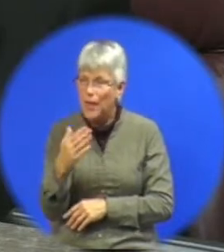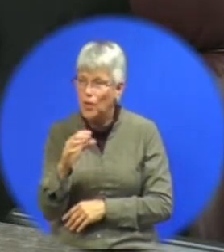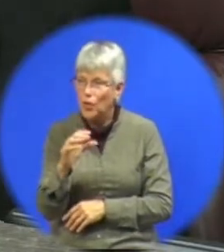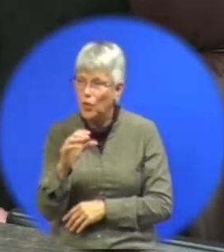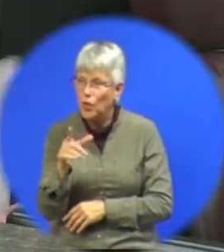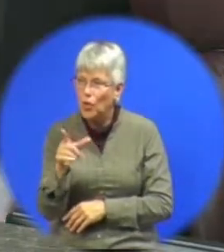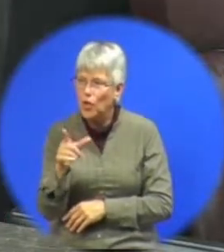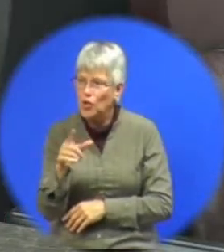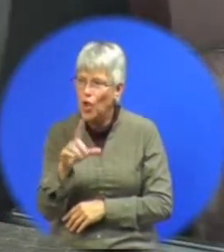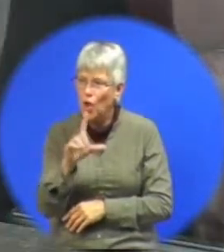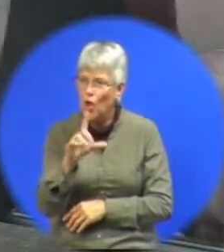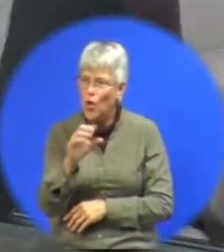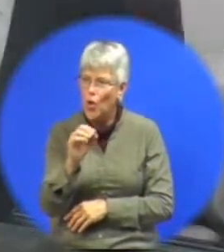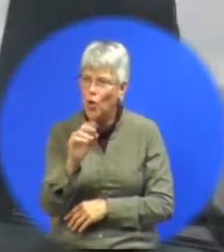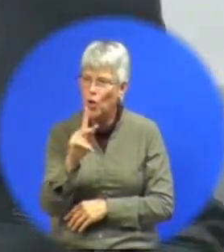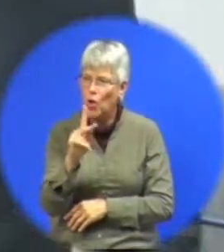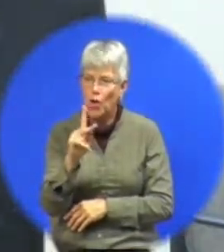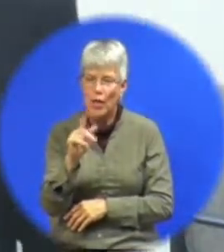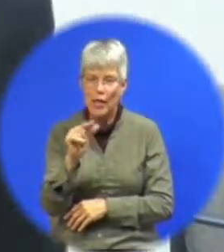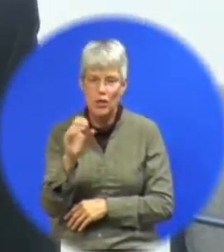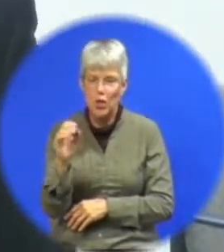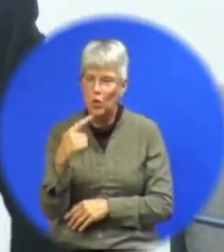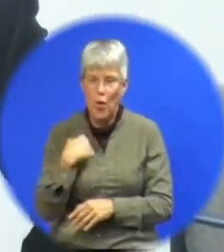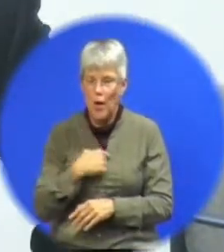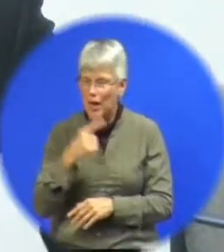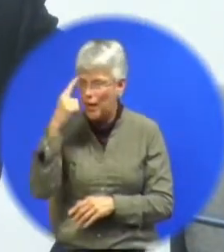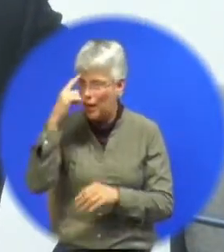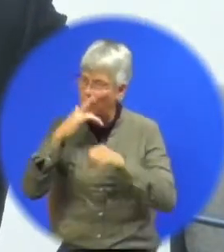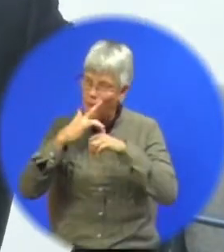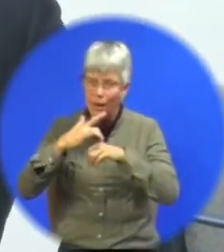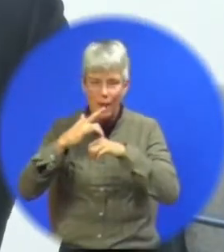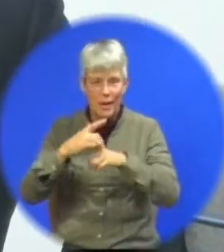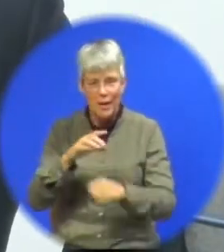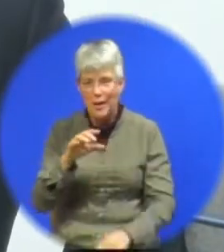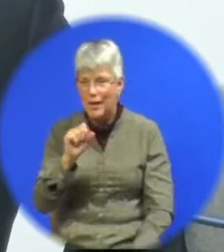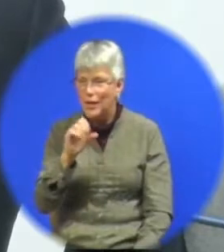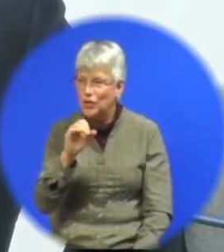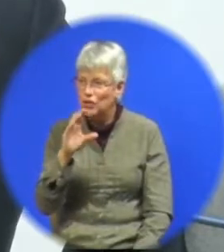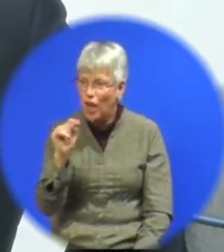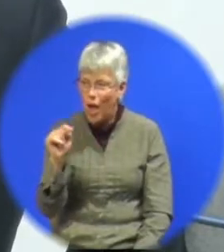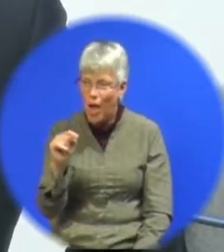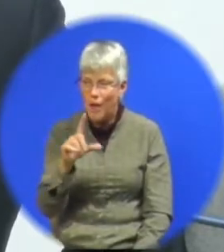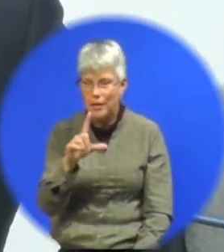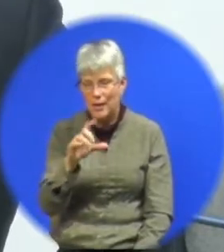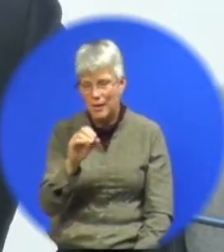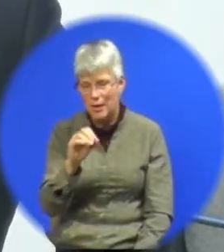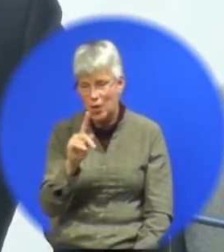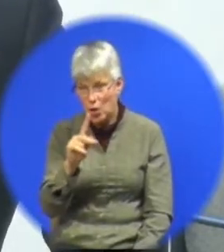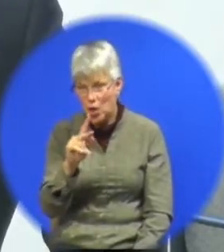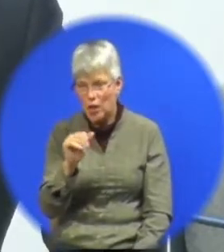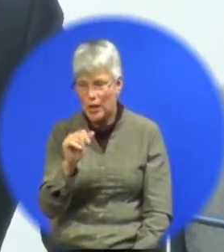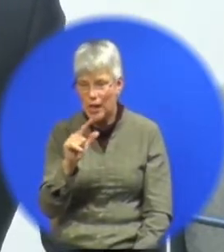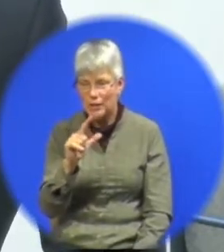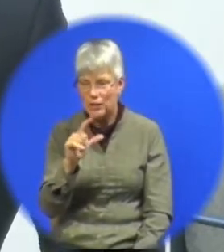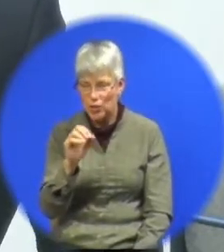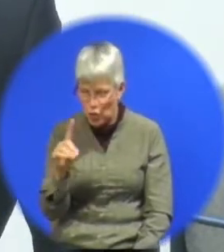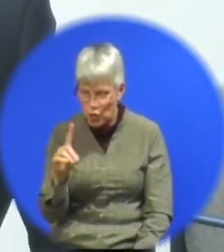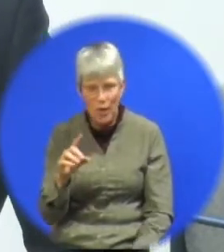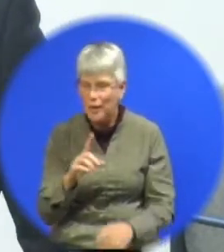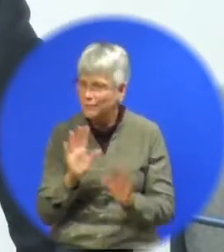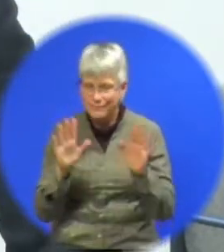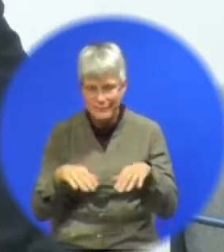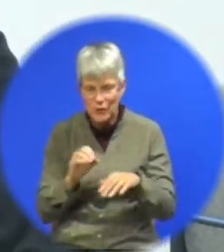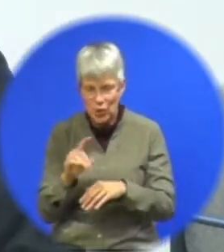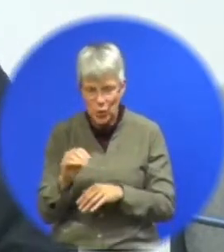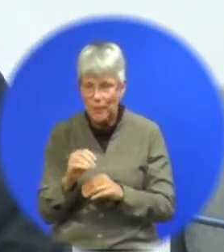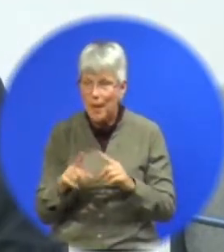Philip Luckadoo, please. We've got Scott on the brain tonight, We've been Philip. saying Scott Luckadoo for a lot of years. Yes. Philip? Mr. Mayor, members of council,